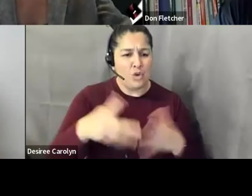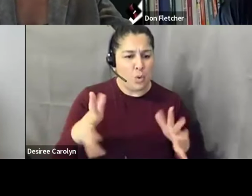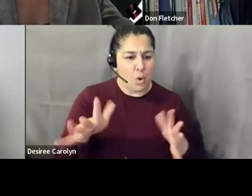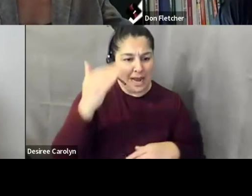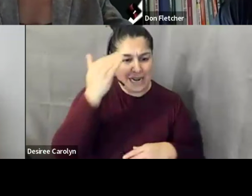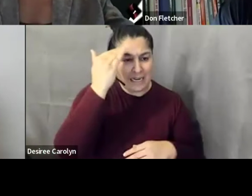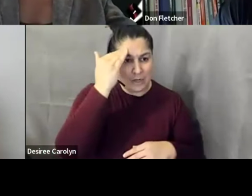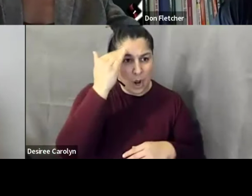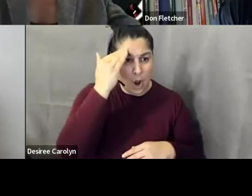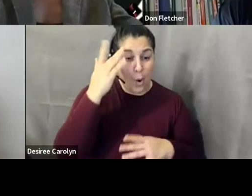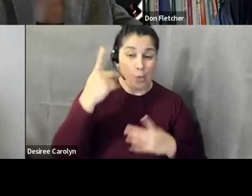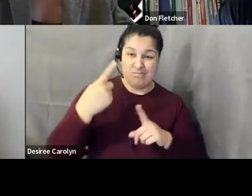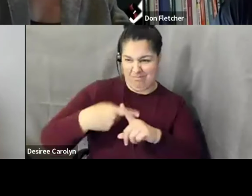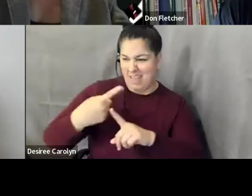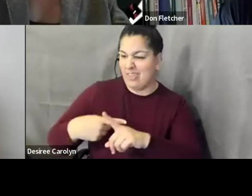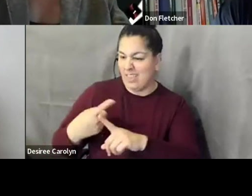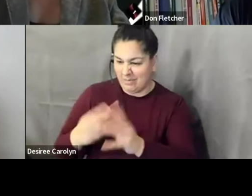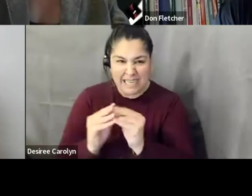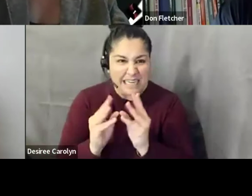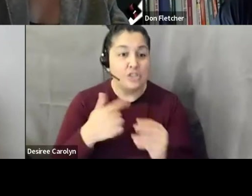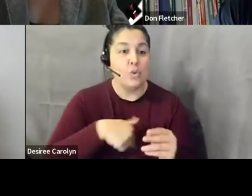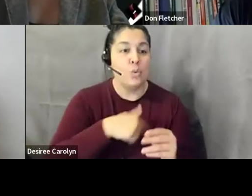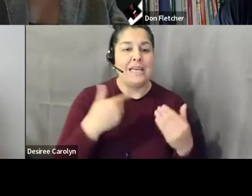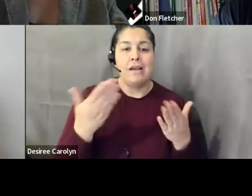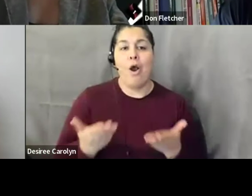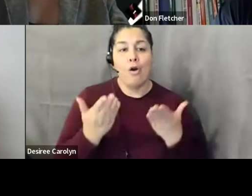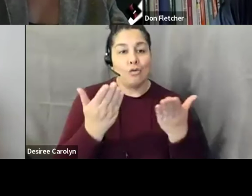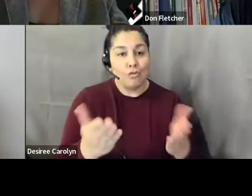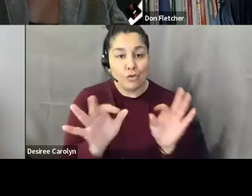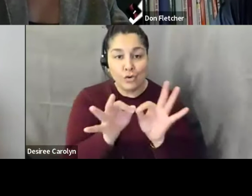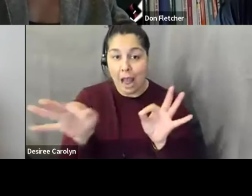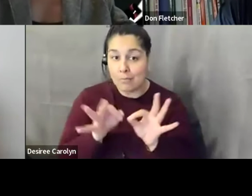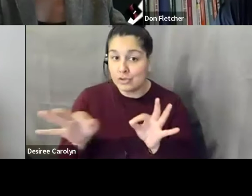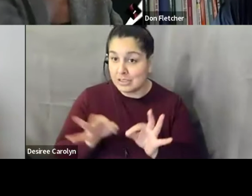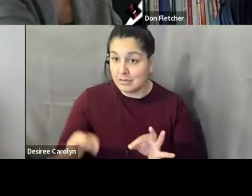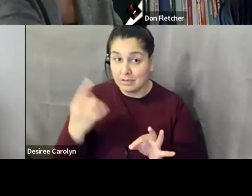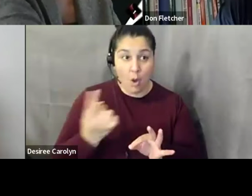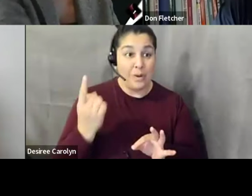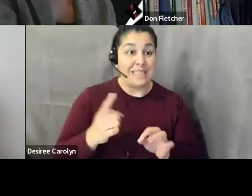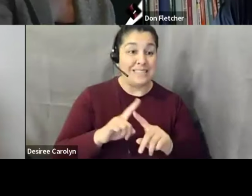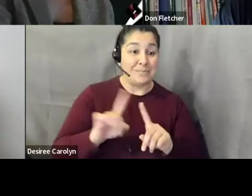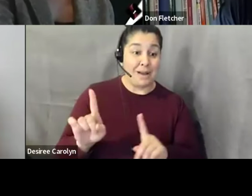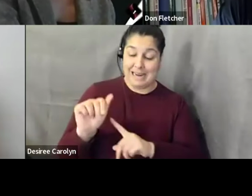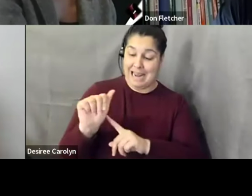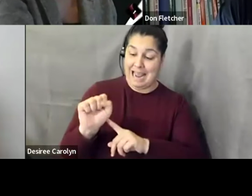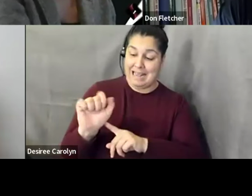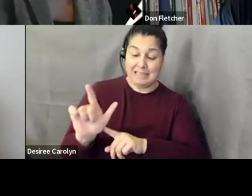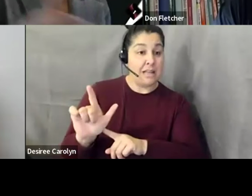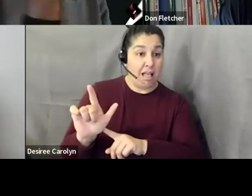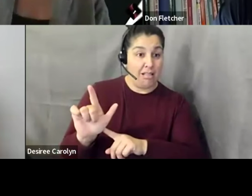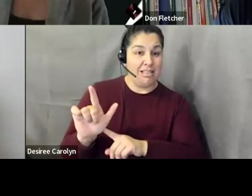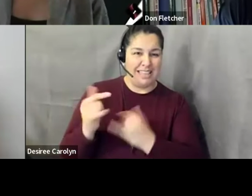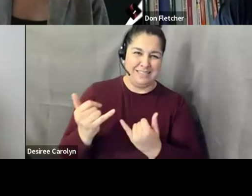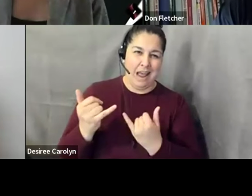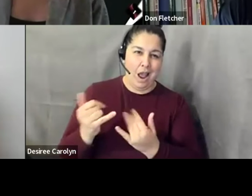programs, we always offer CART captions. However, ASL is kindly being